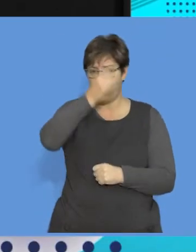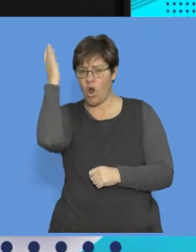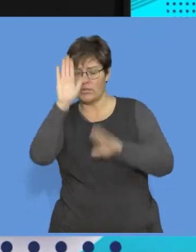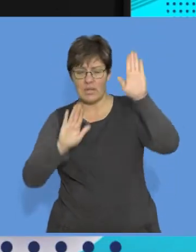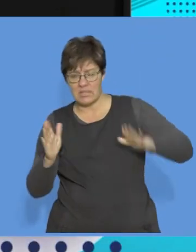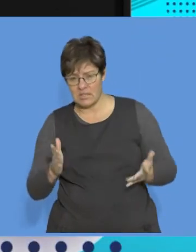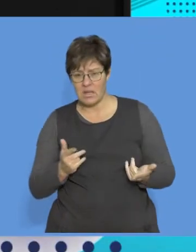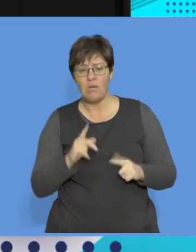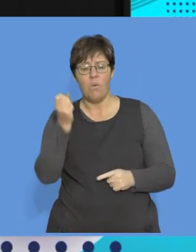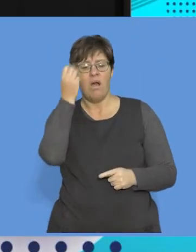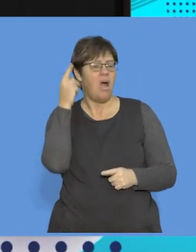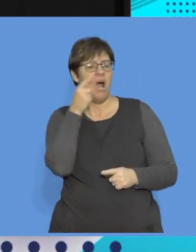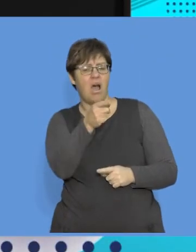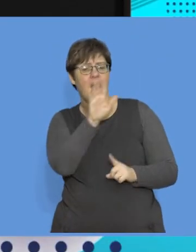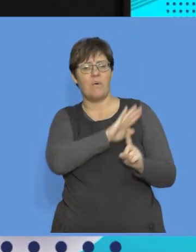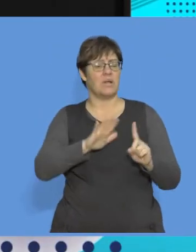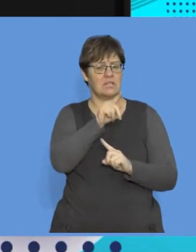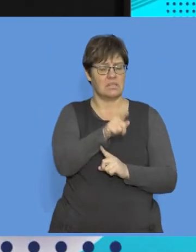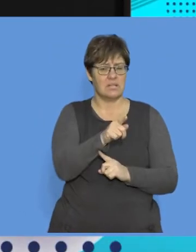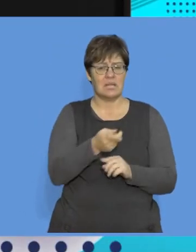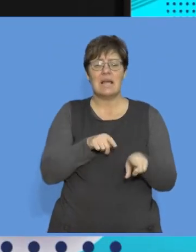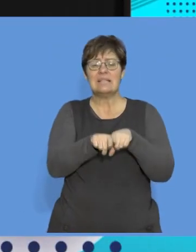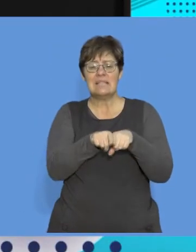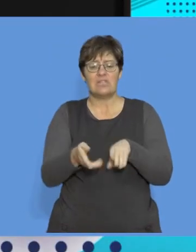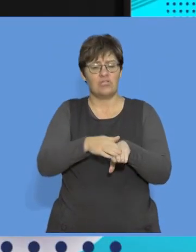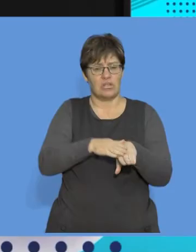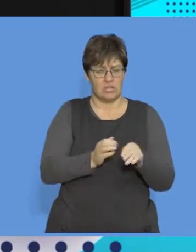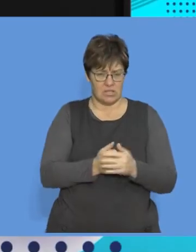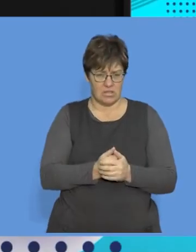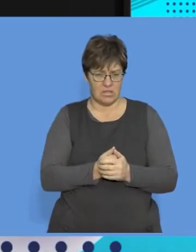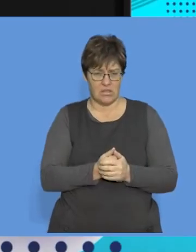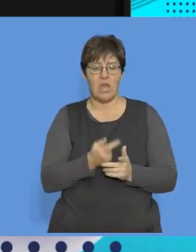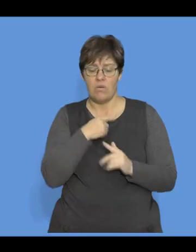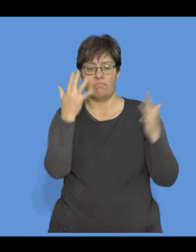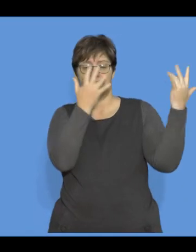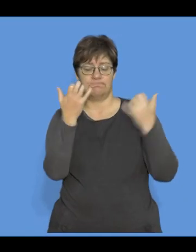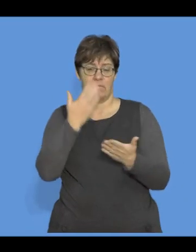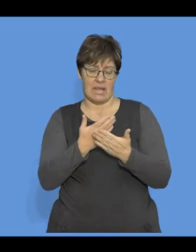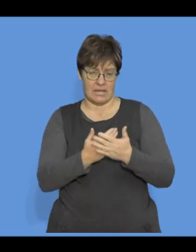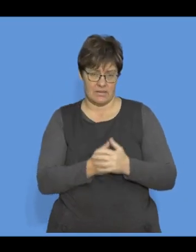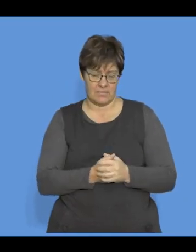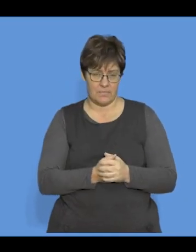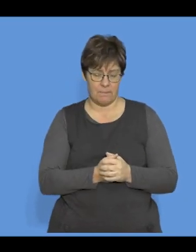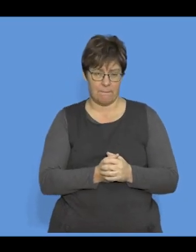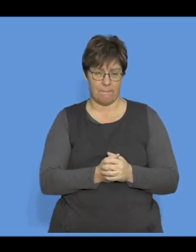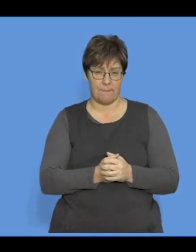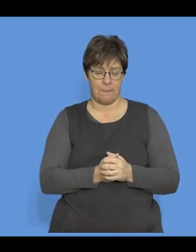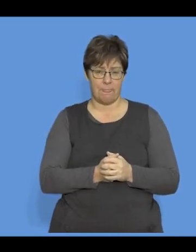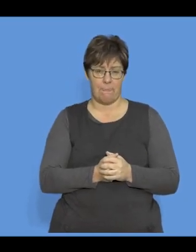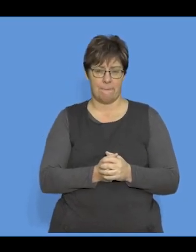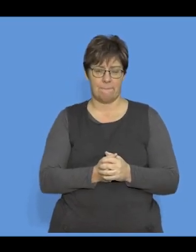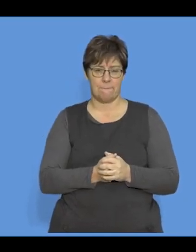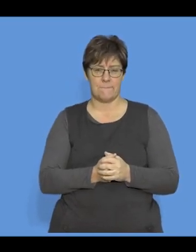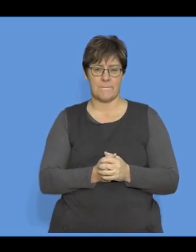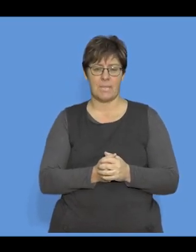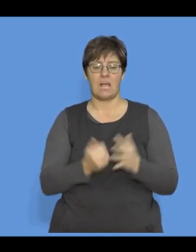what is the field line? Put a test charge, which direction is going to go, and you can work it out. Now, the calculation.